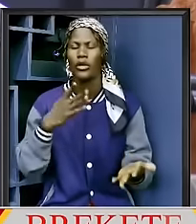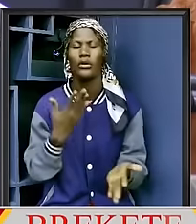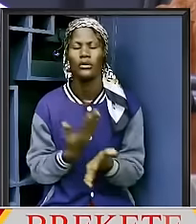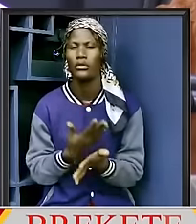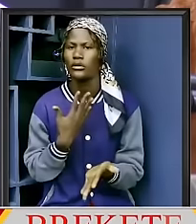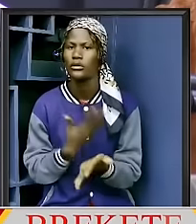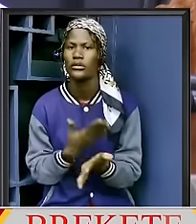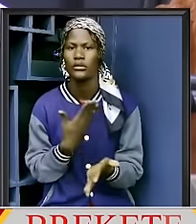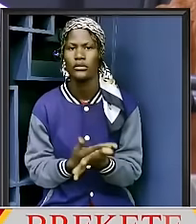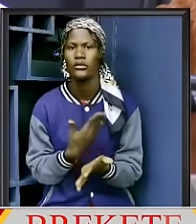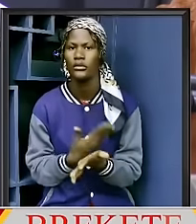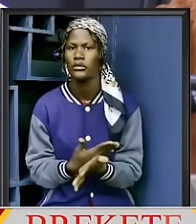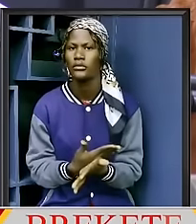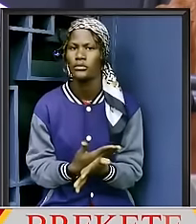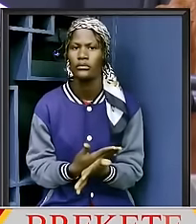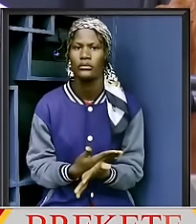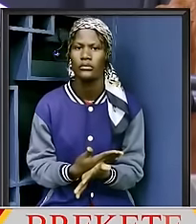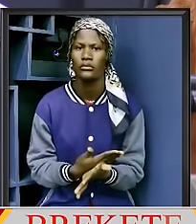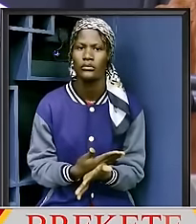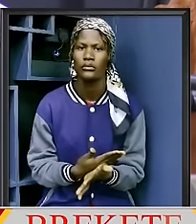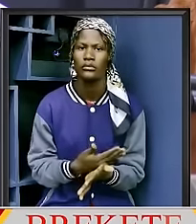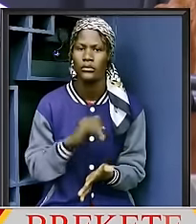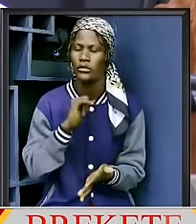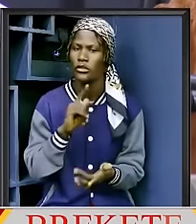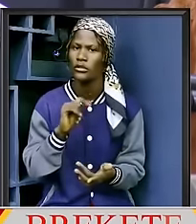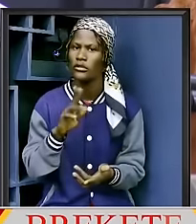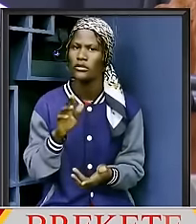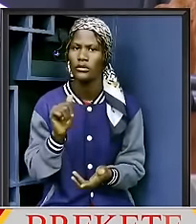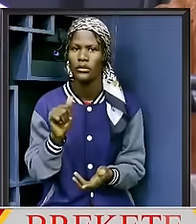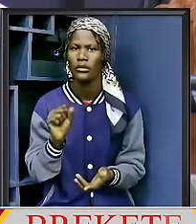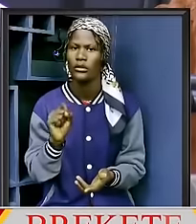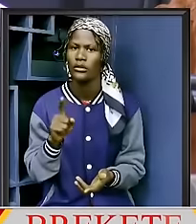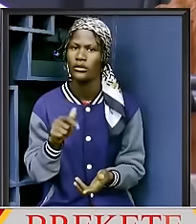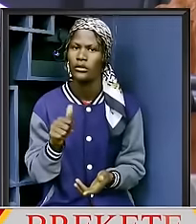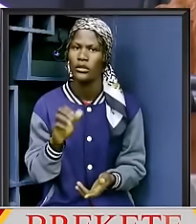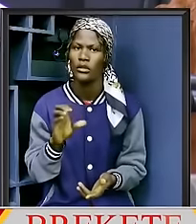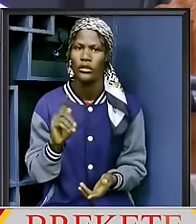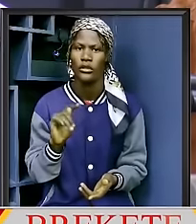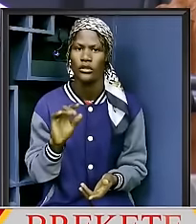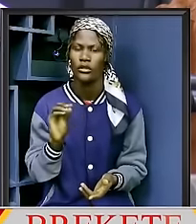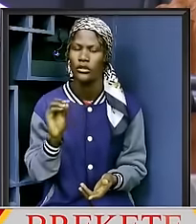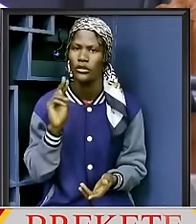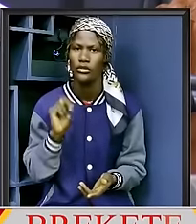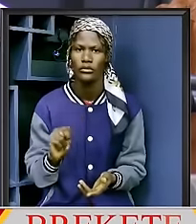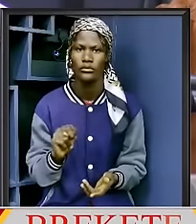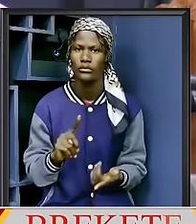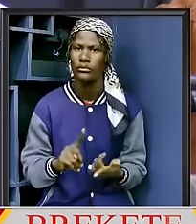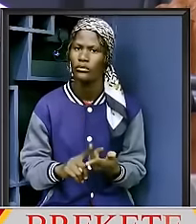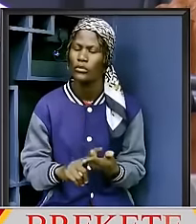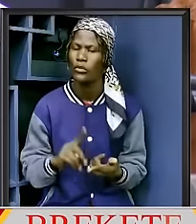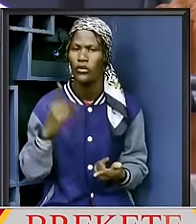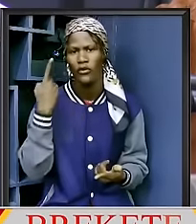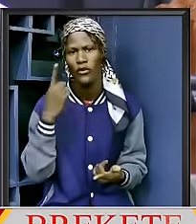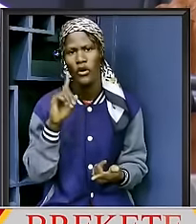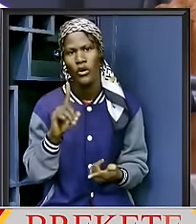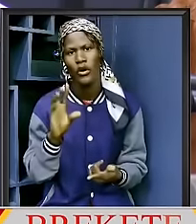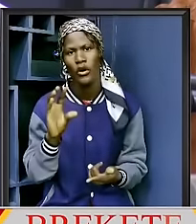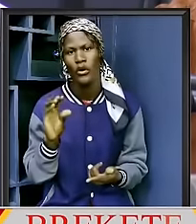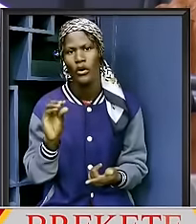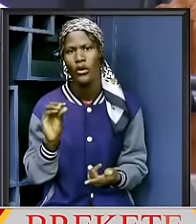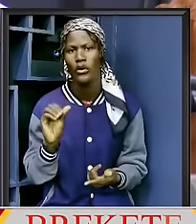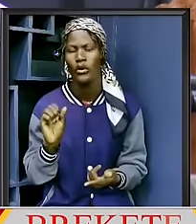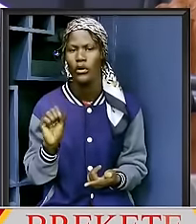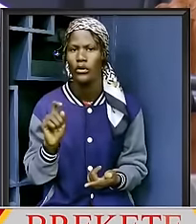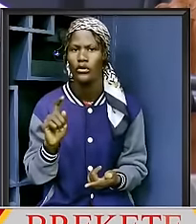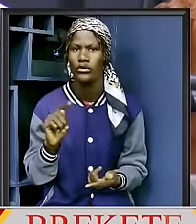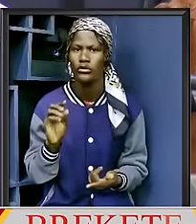was is a transaction from one customer. That's why I said that PSP, I'll go and get